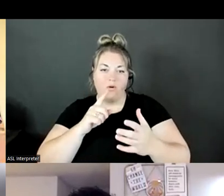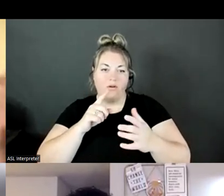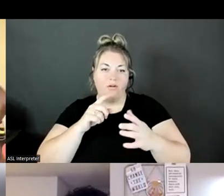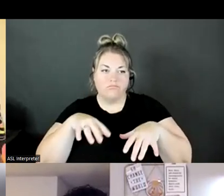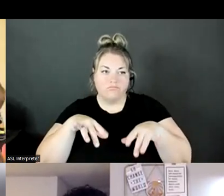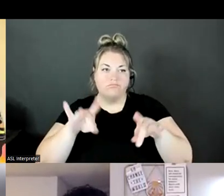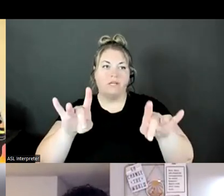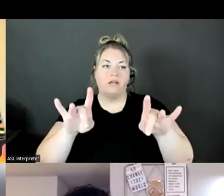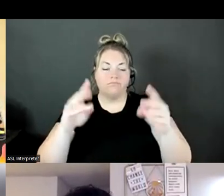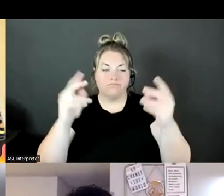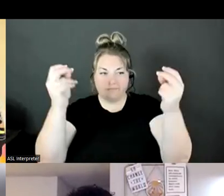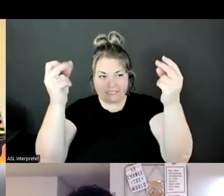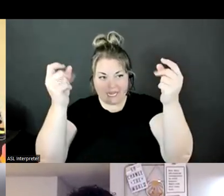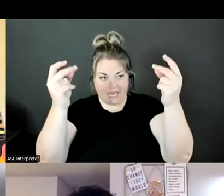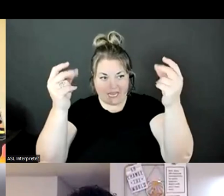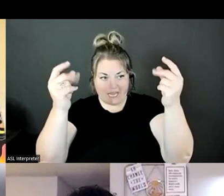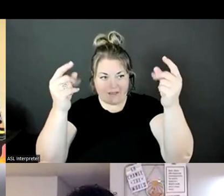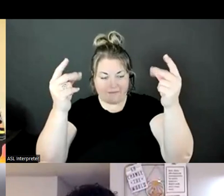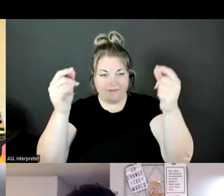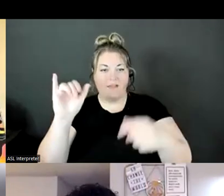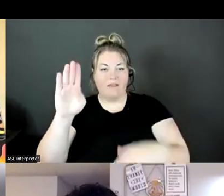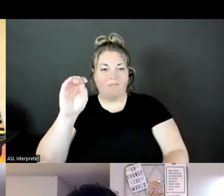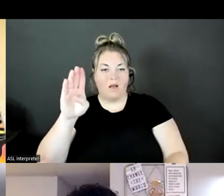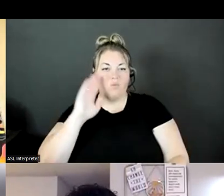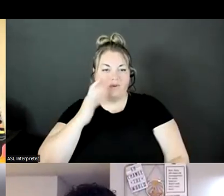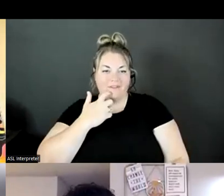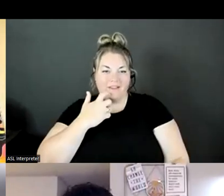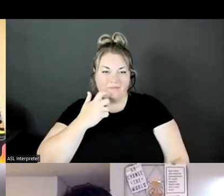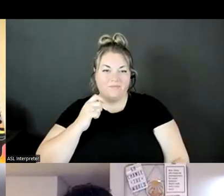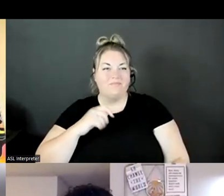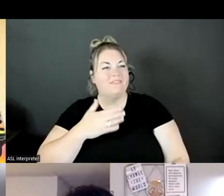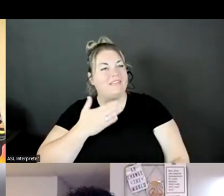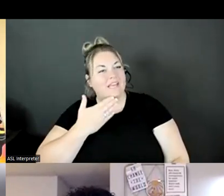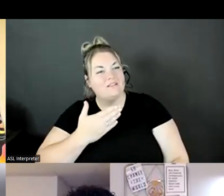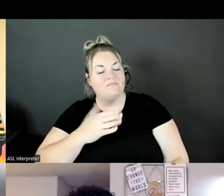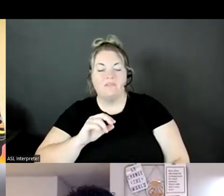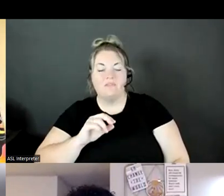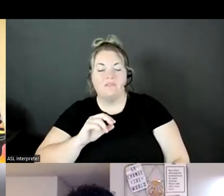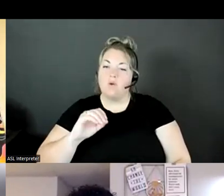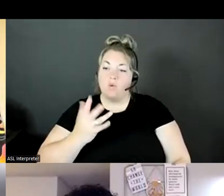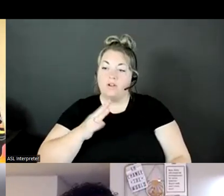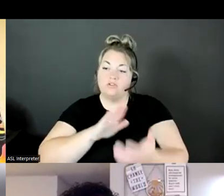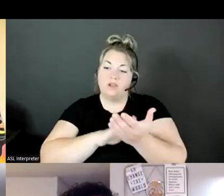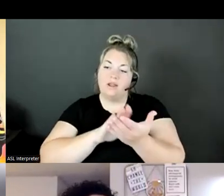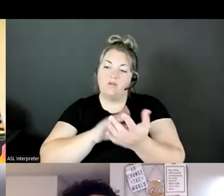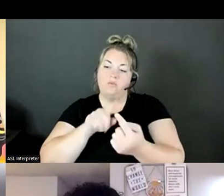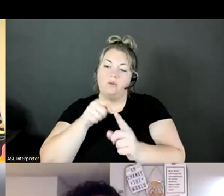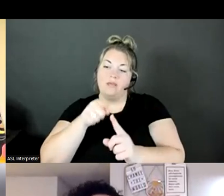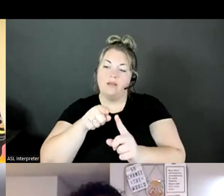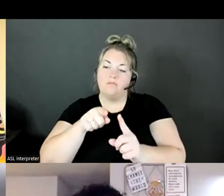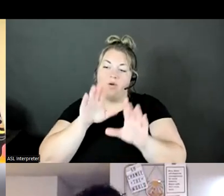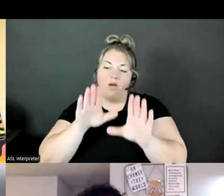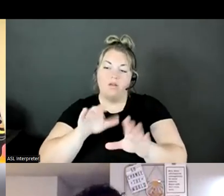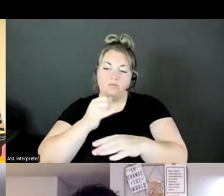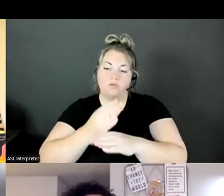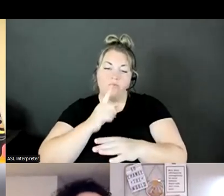up the slack. Let's do snaps for him, like Bob would say. So I just want to give a shout out to him. He did an awesome job today, and I